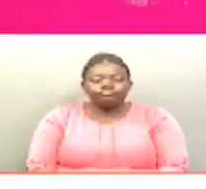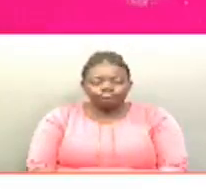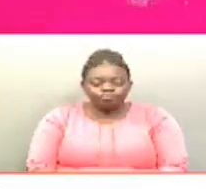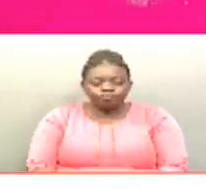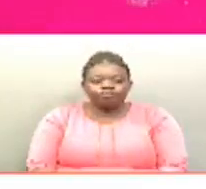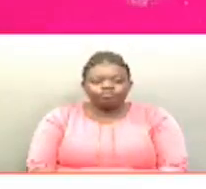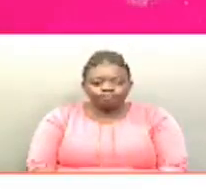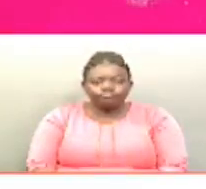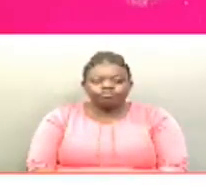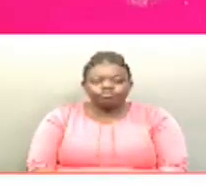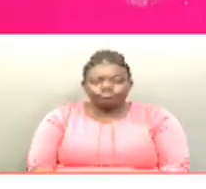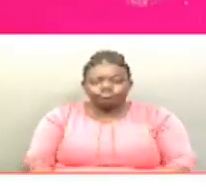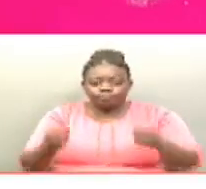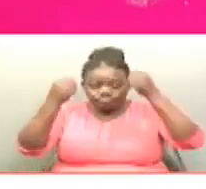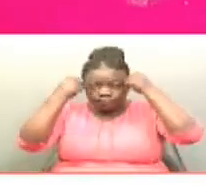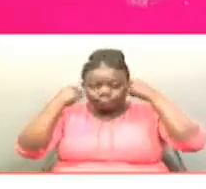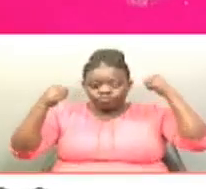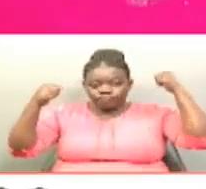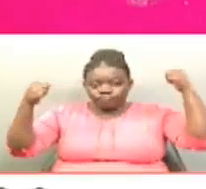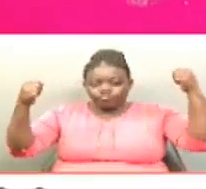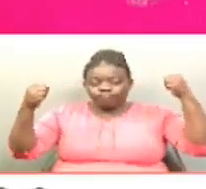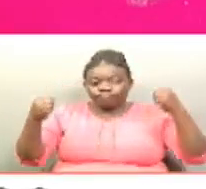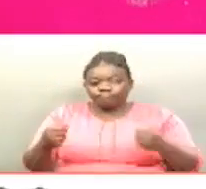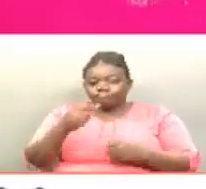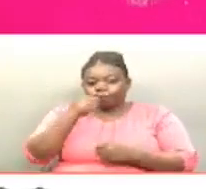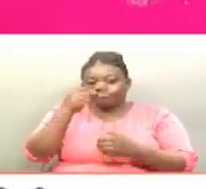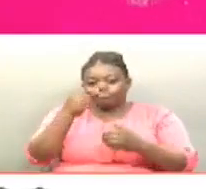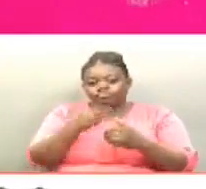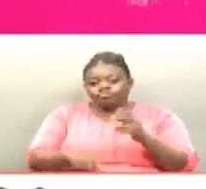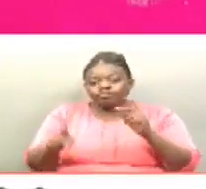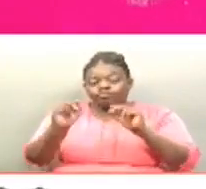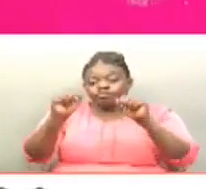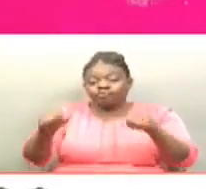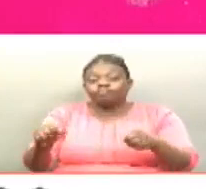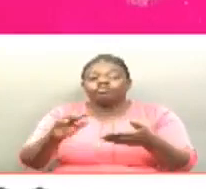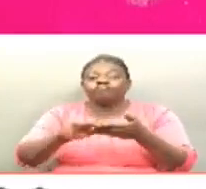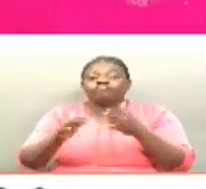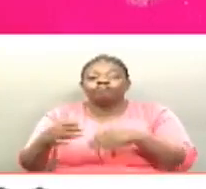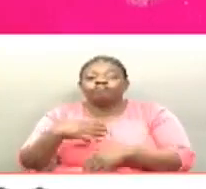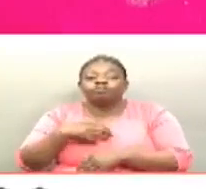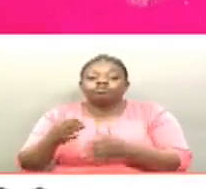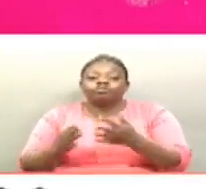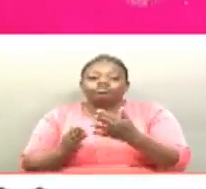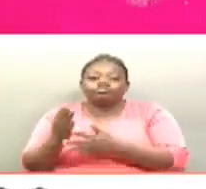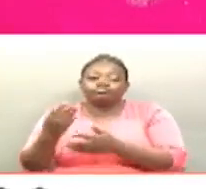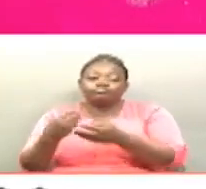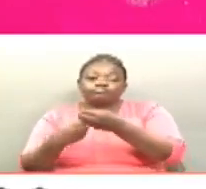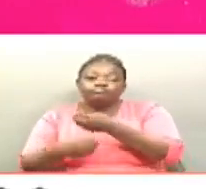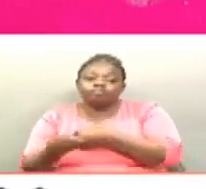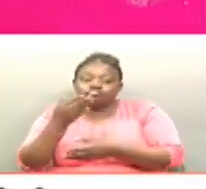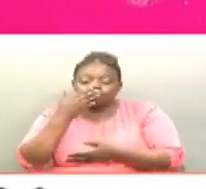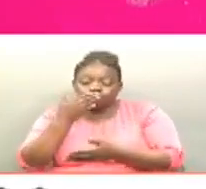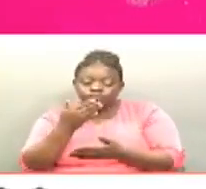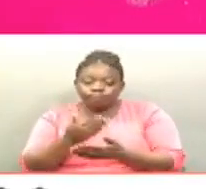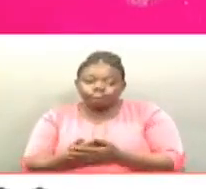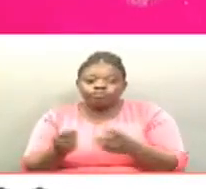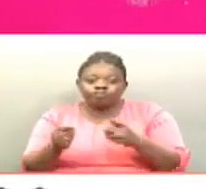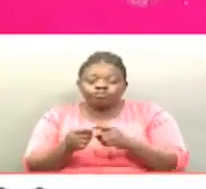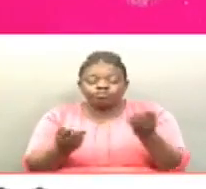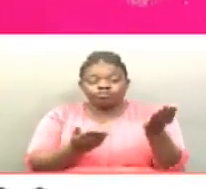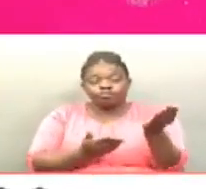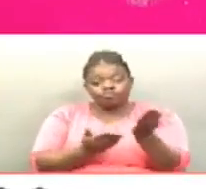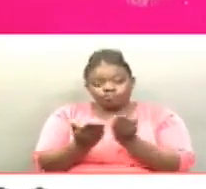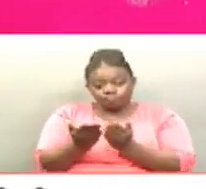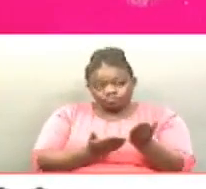Ebale nyo Ismail ate President Yoweri Museveni ategeeza nti abantu basobola okugaggawala nga batunda ebyamaguzi wamu